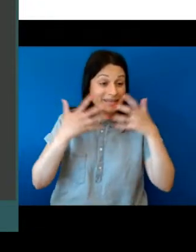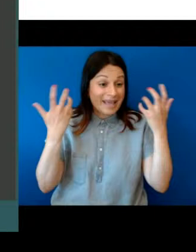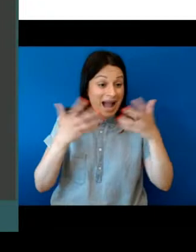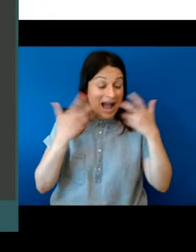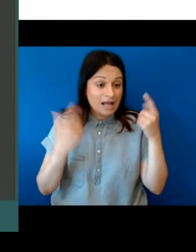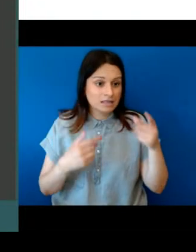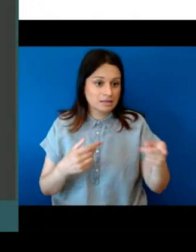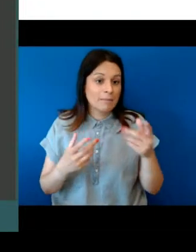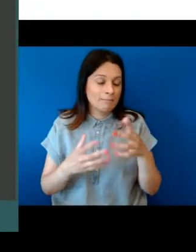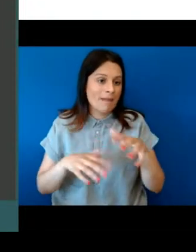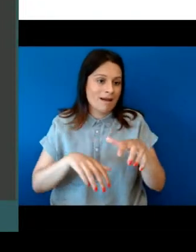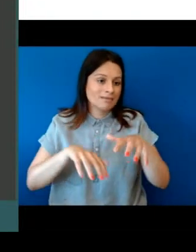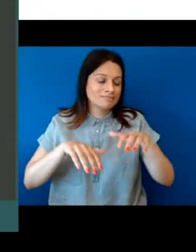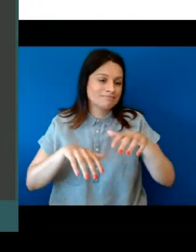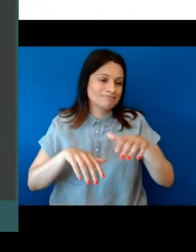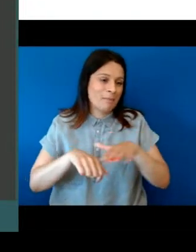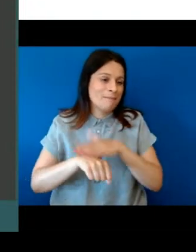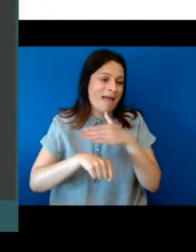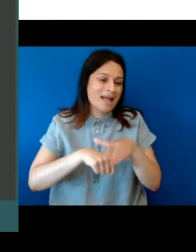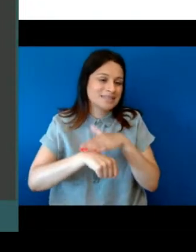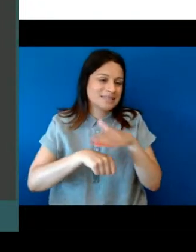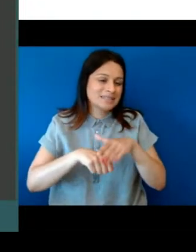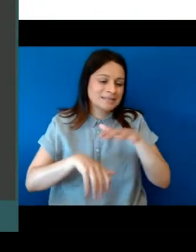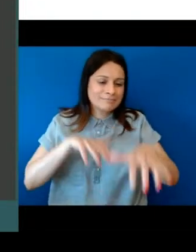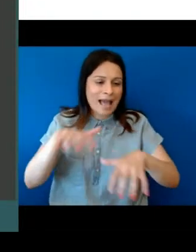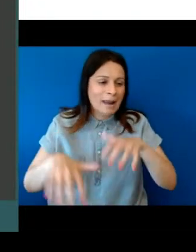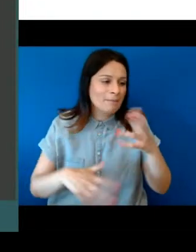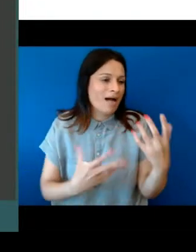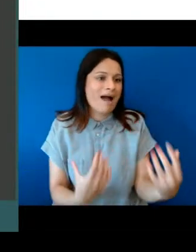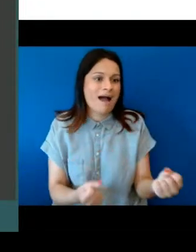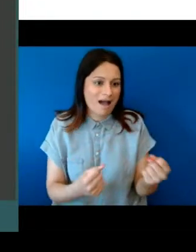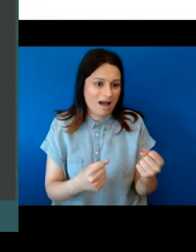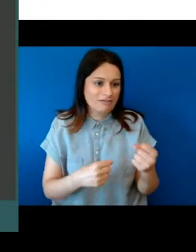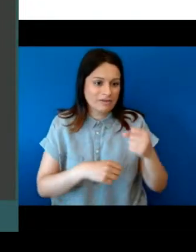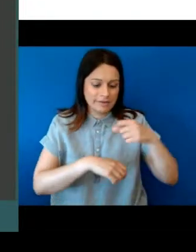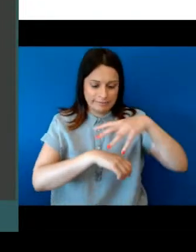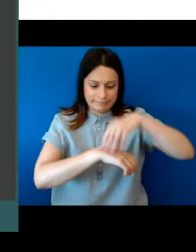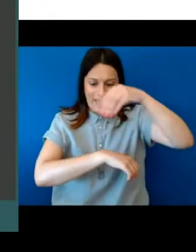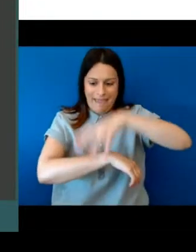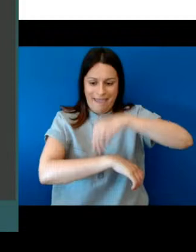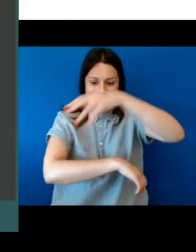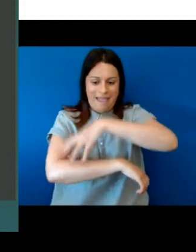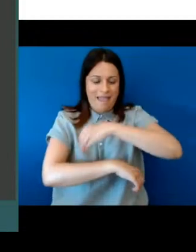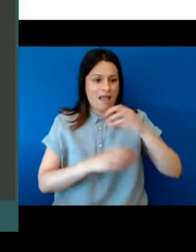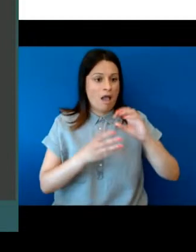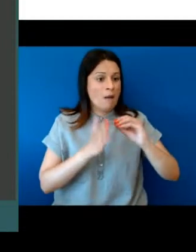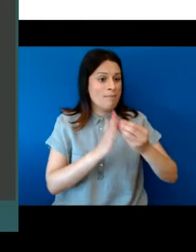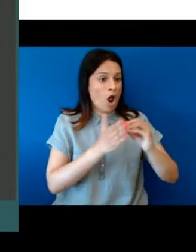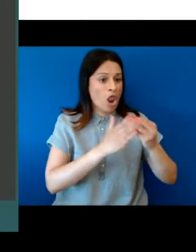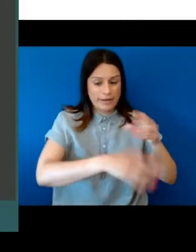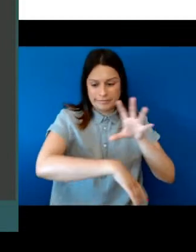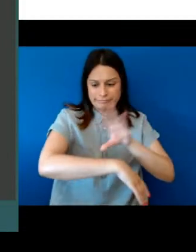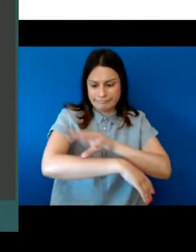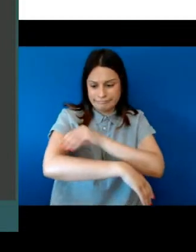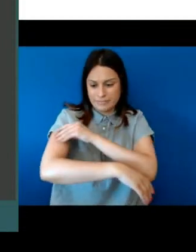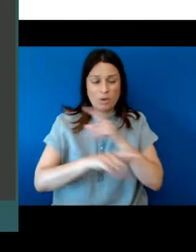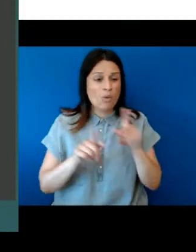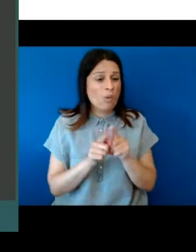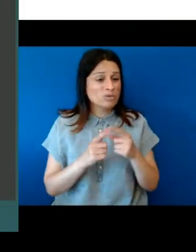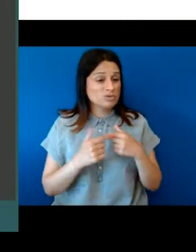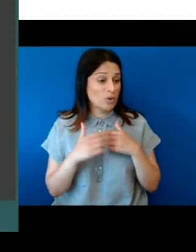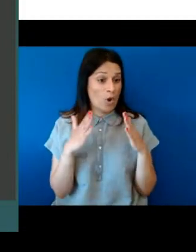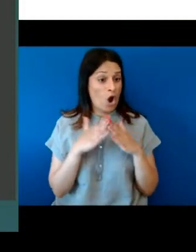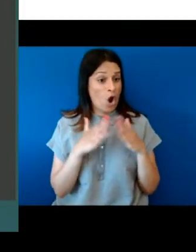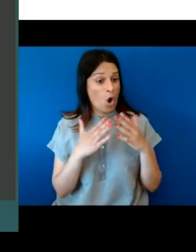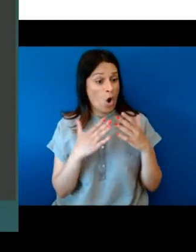pollen on their fur and on their hair. And obviously, as a pet owner, lots of people cuddle into their pets or stroke them,